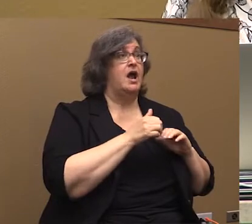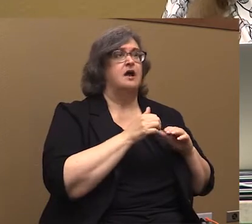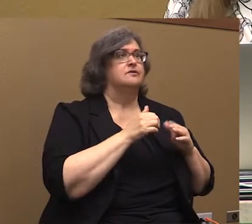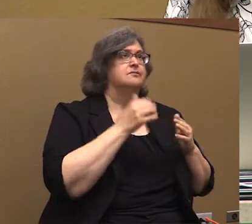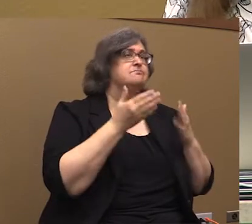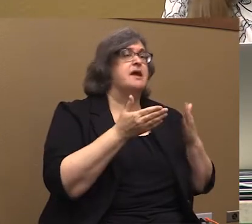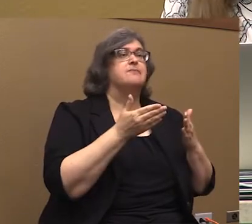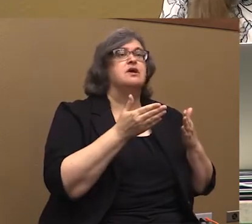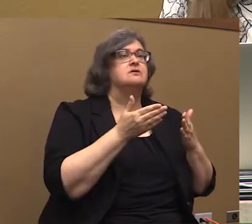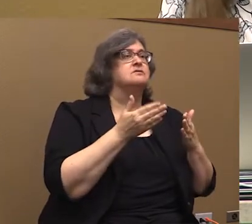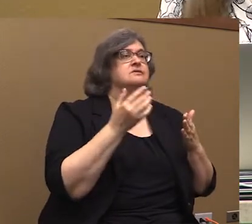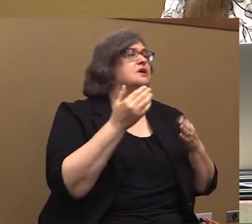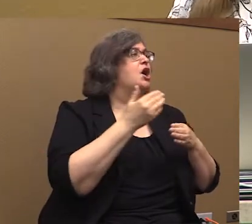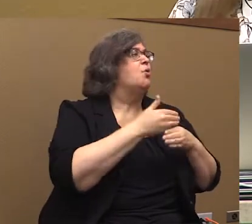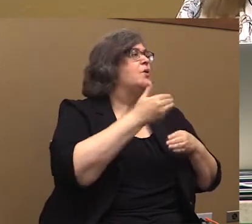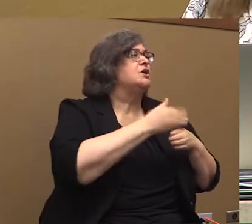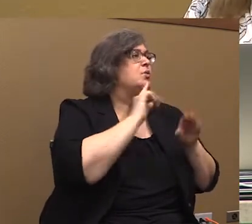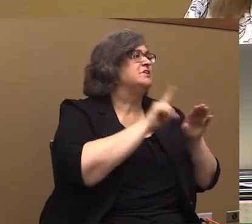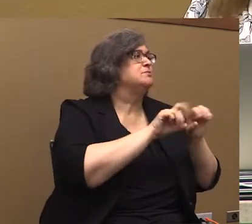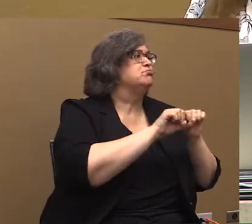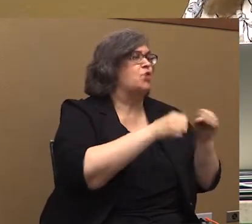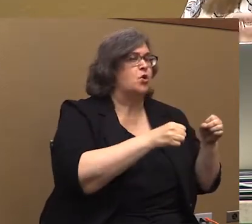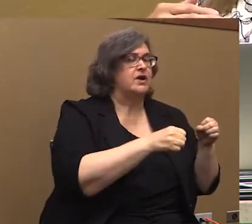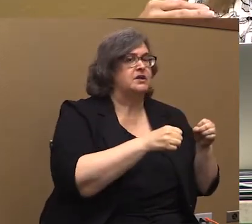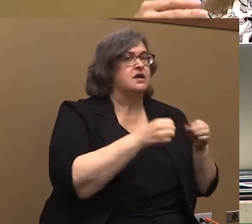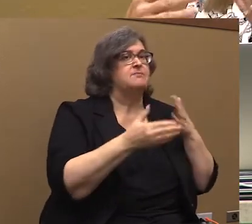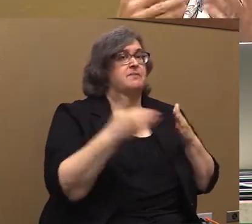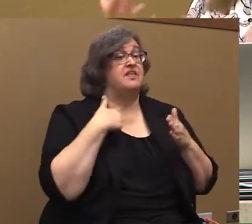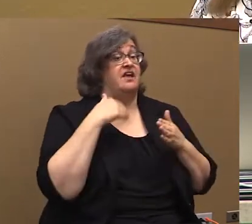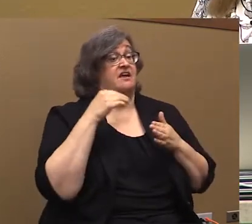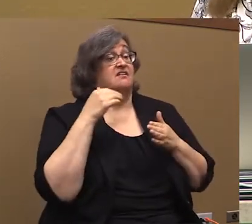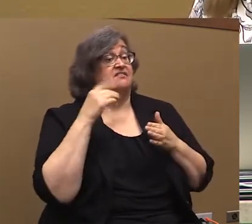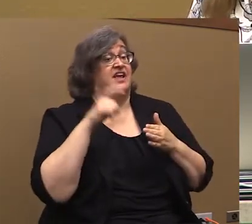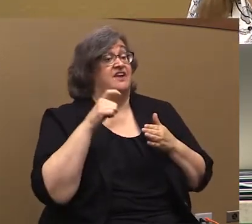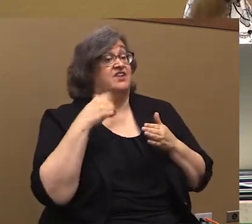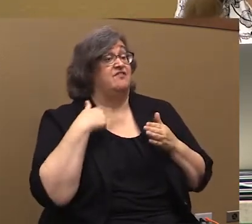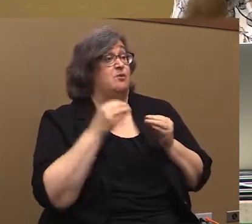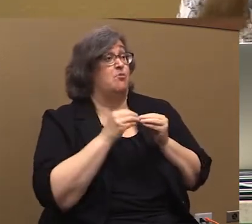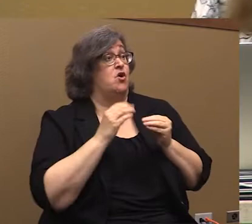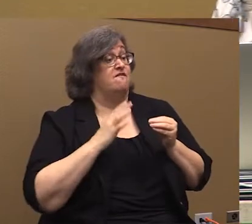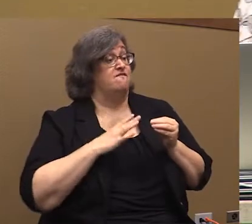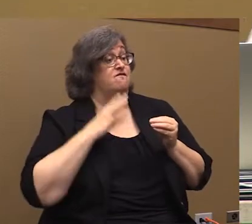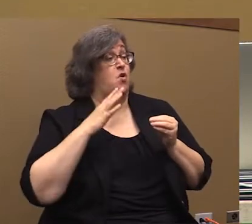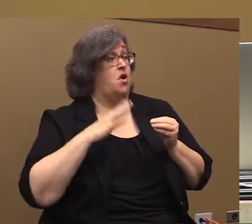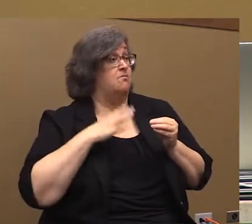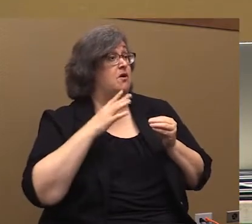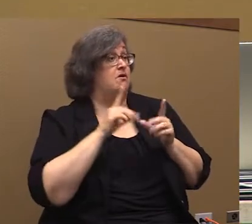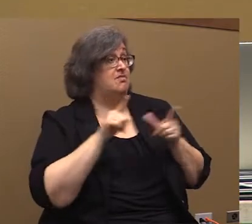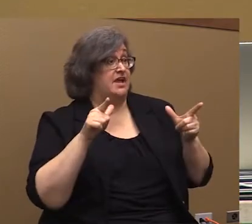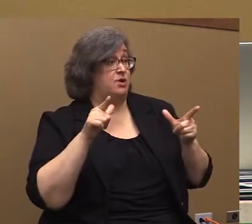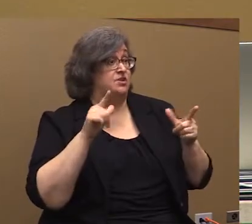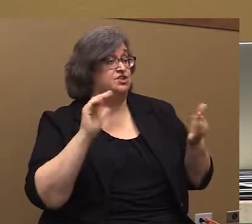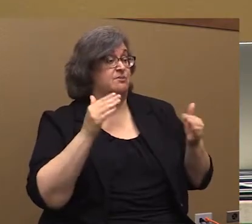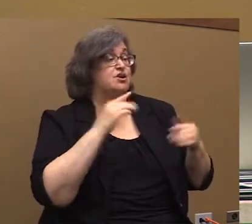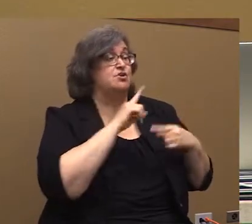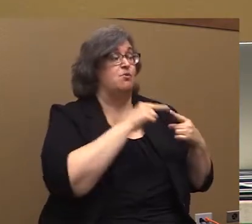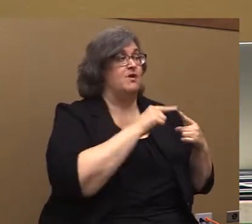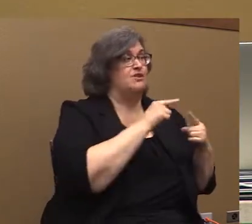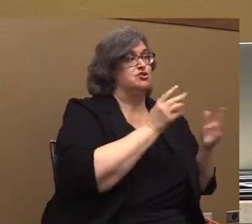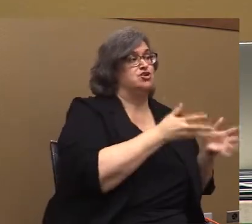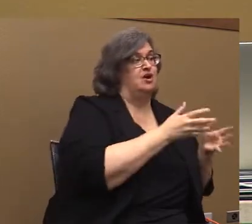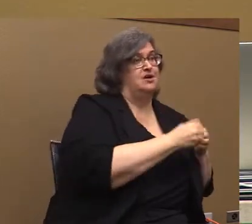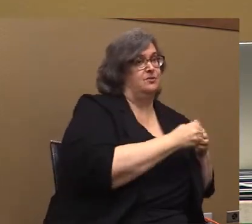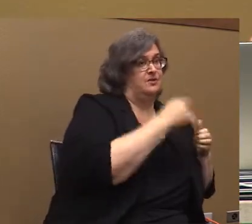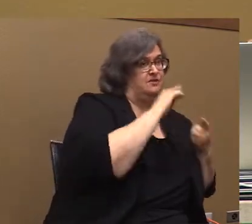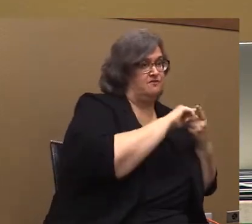the explanation about how the window broke perhaps needs to be more formal than when they tell their friends.